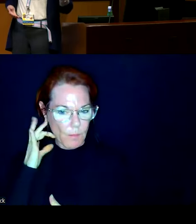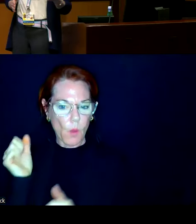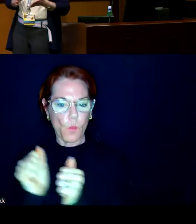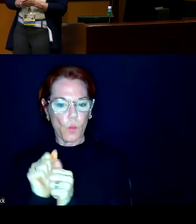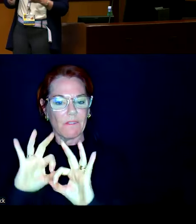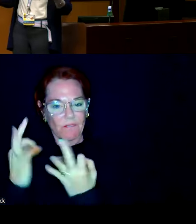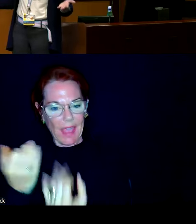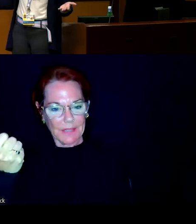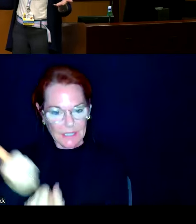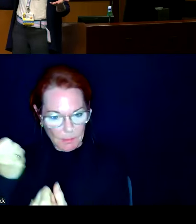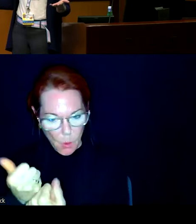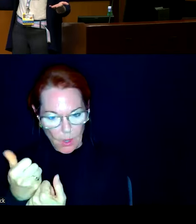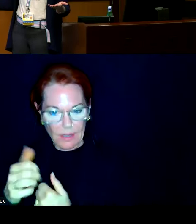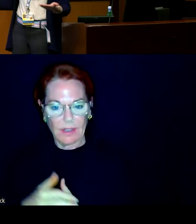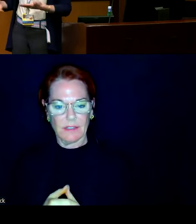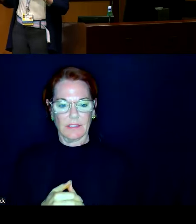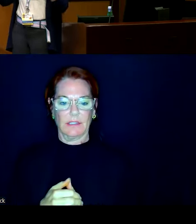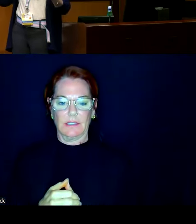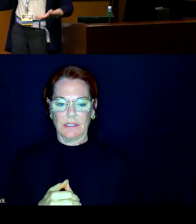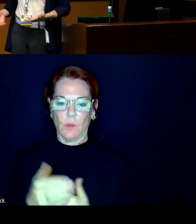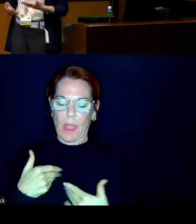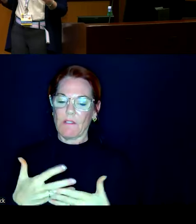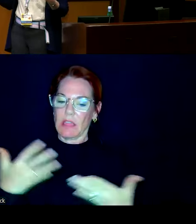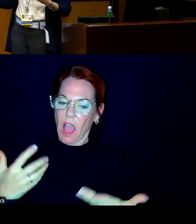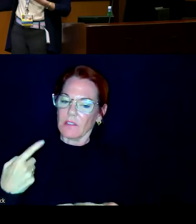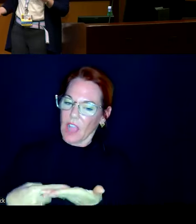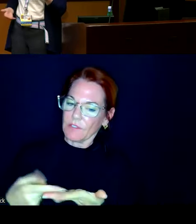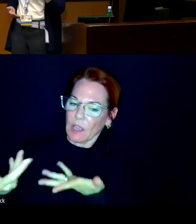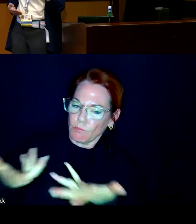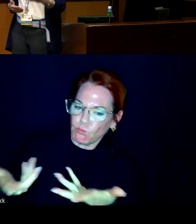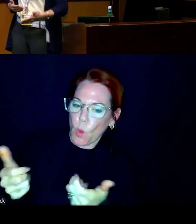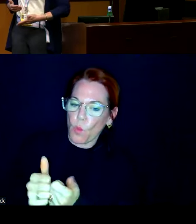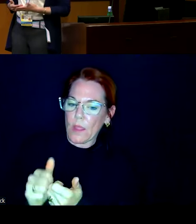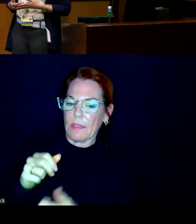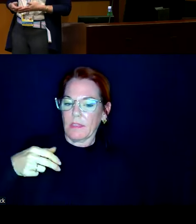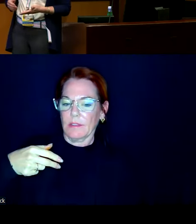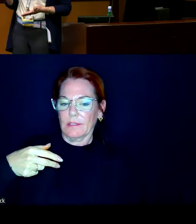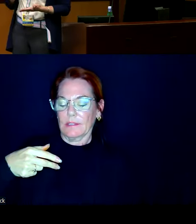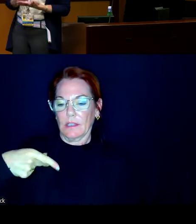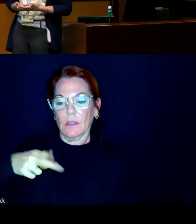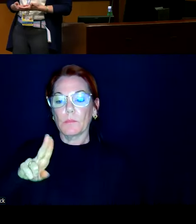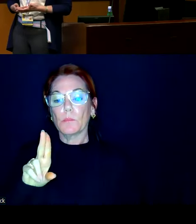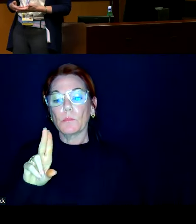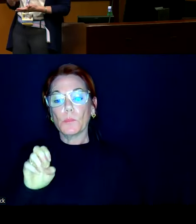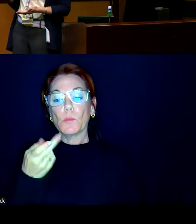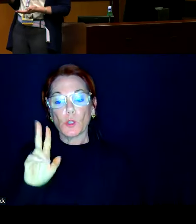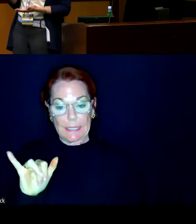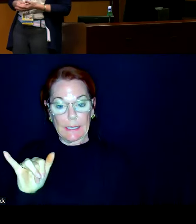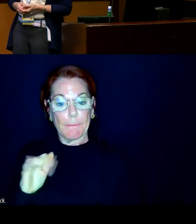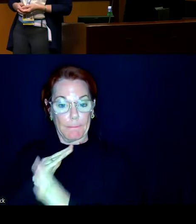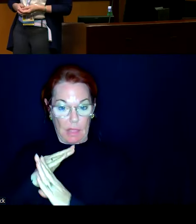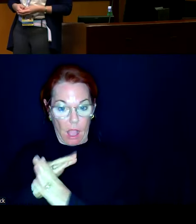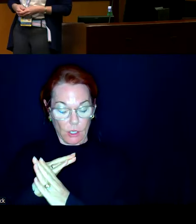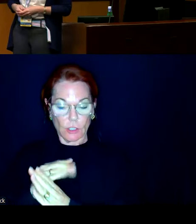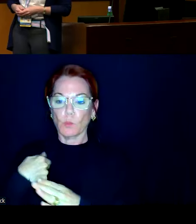blockers, making sure that somebody is aware. It's an informed consent process. So there are those conversations. This is what it could do to your fertility.